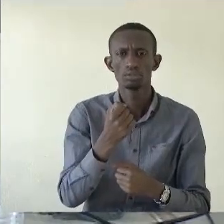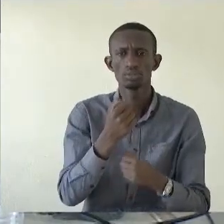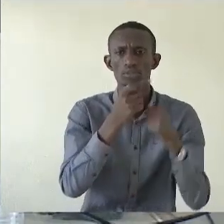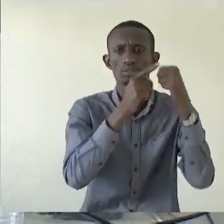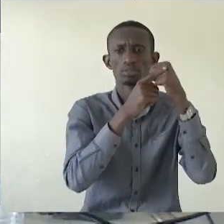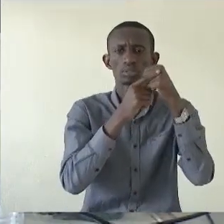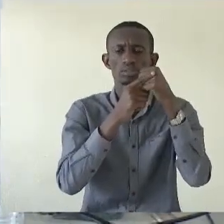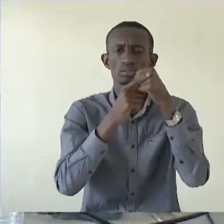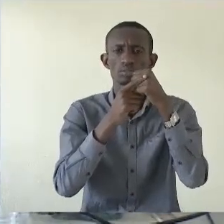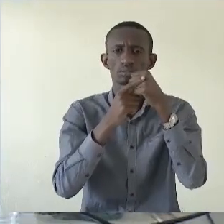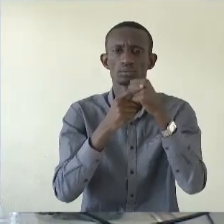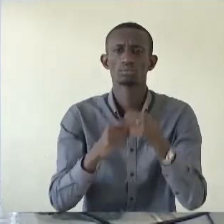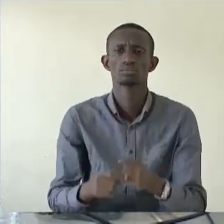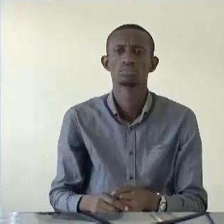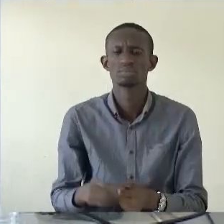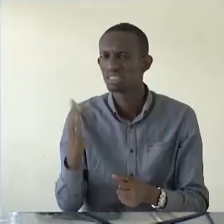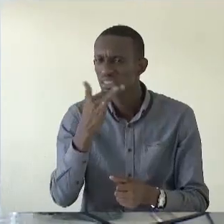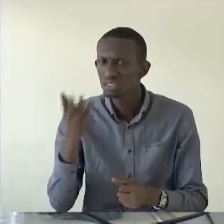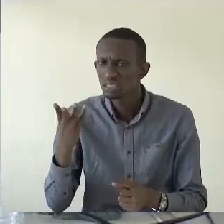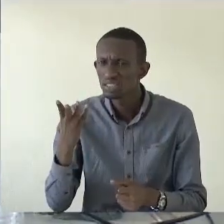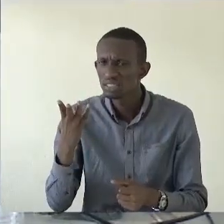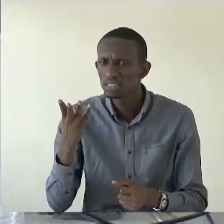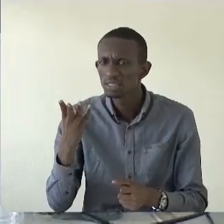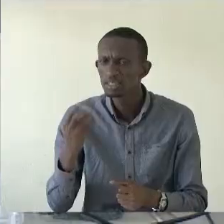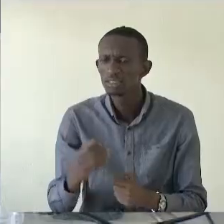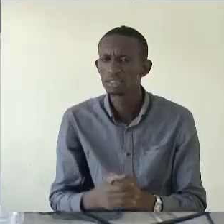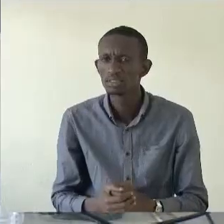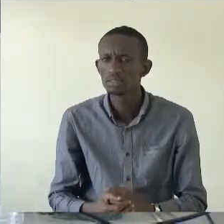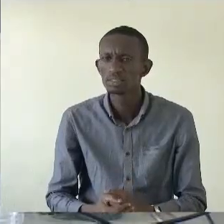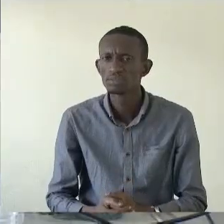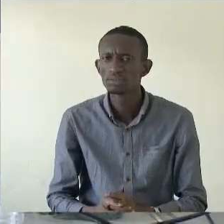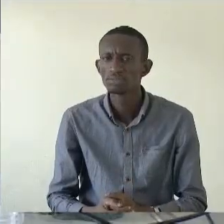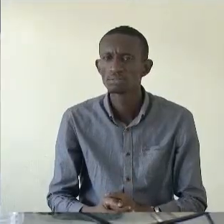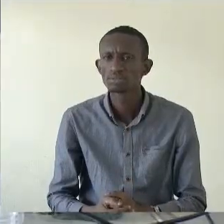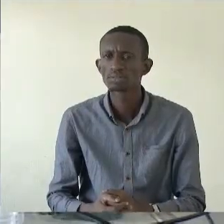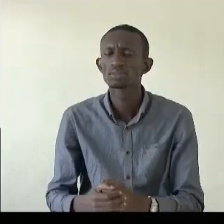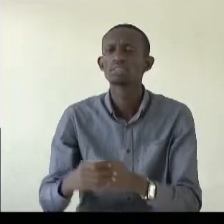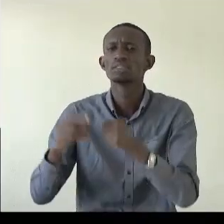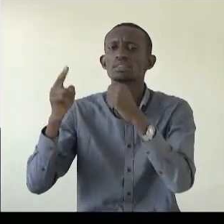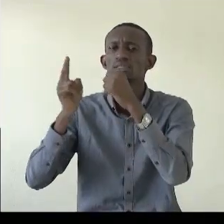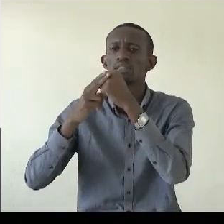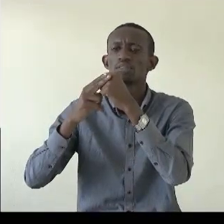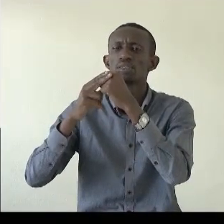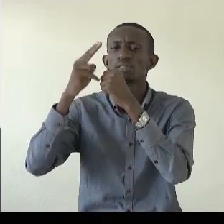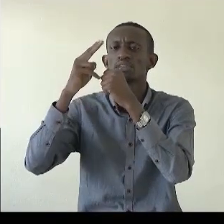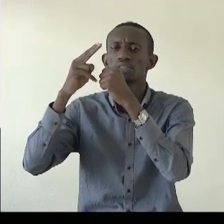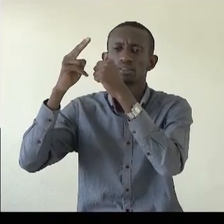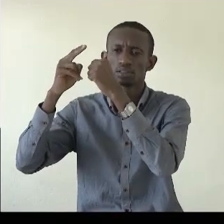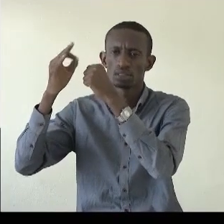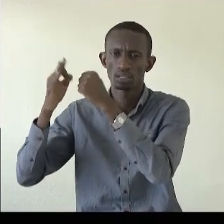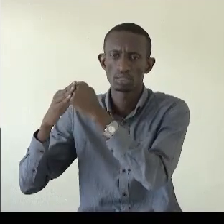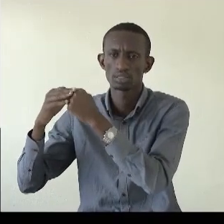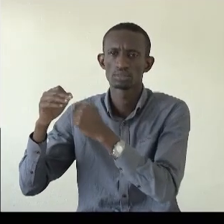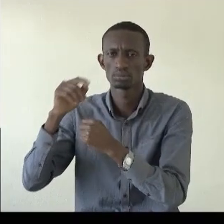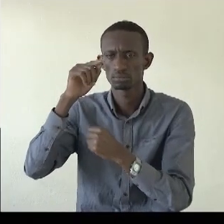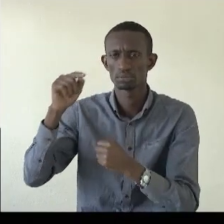5, 6. How many are those? Then 7, 8. So the number of carbon